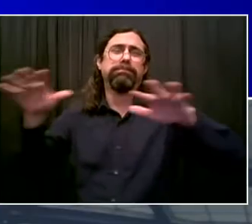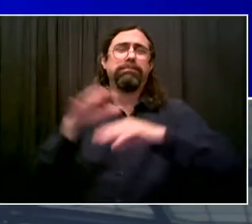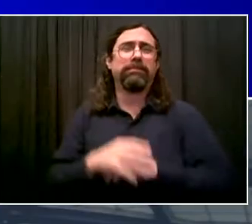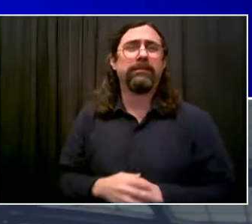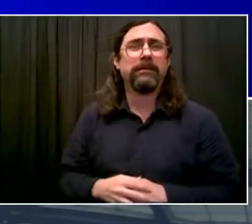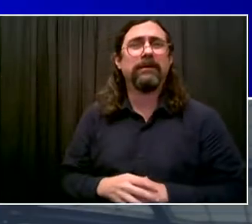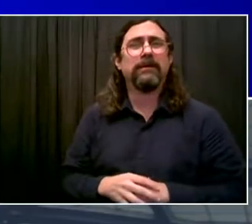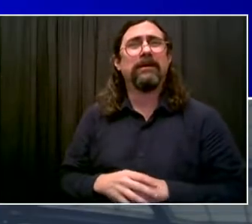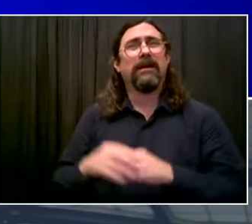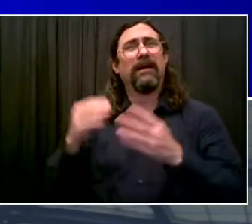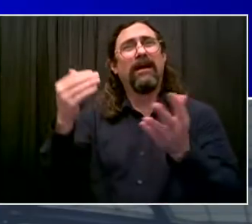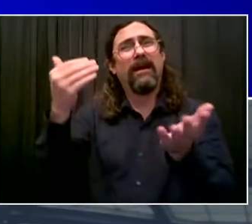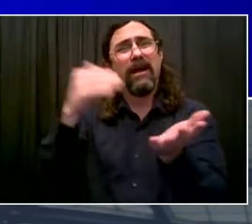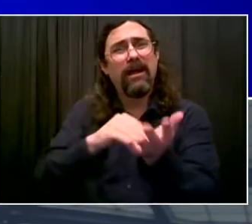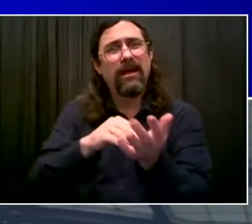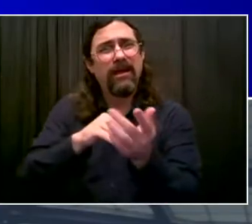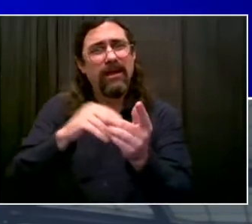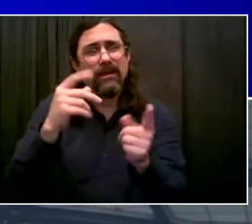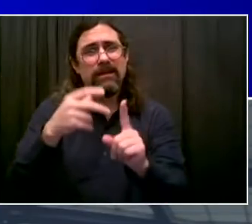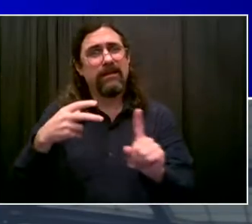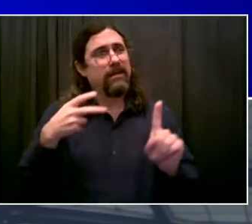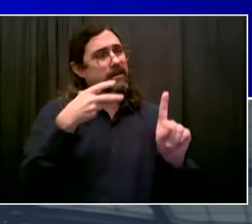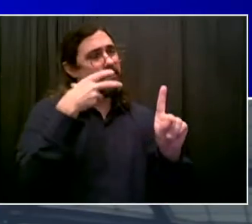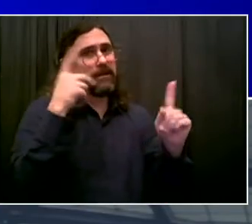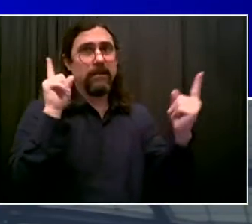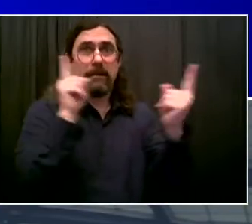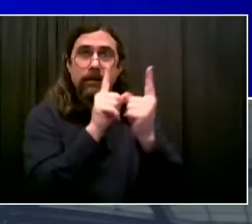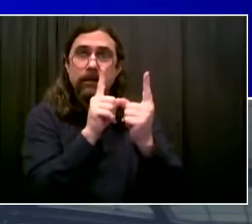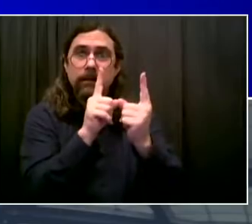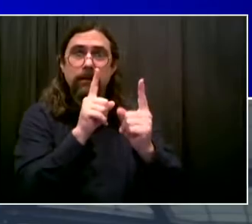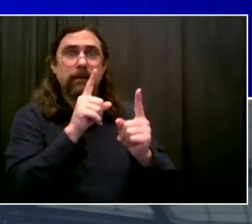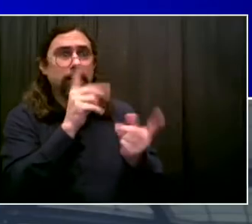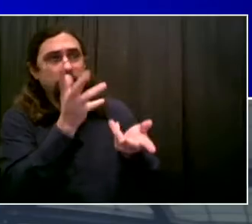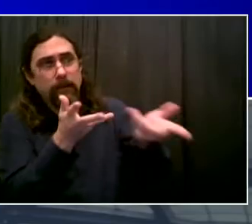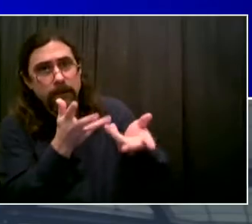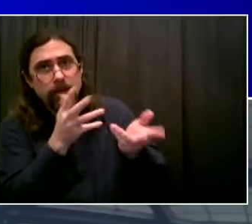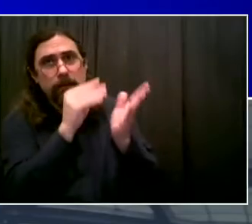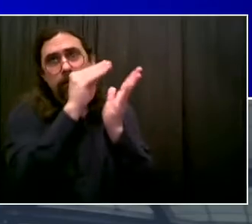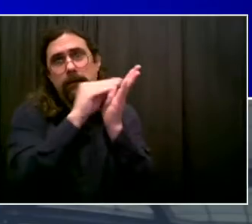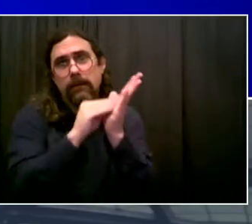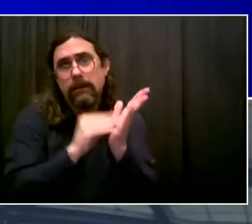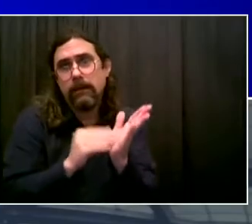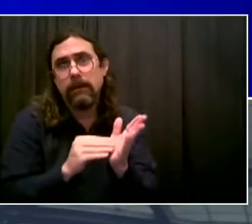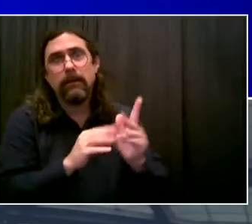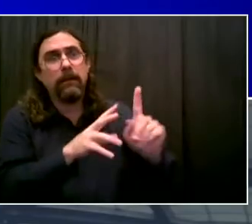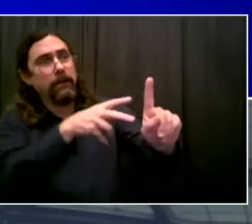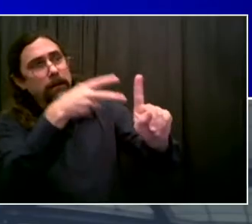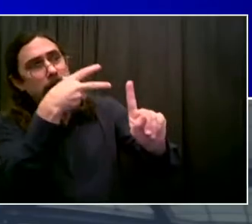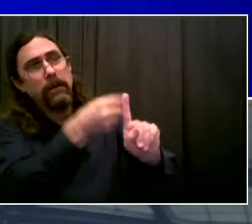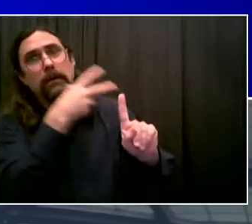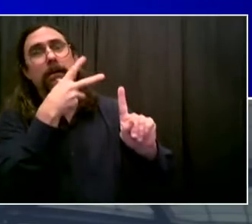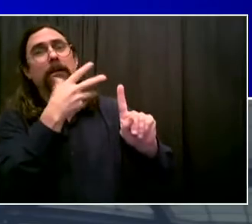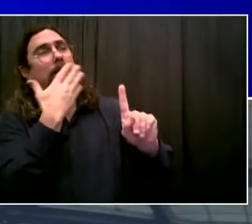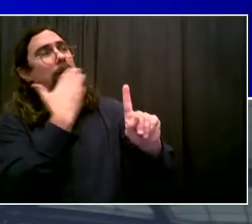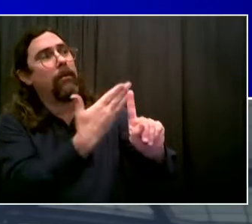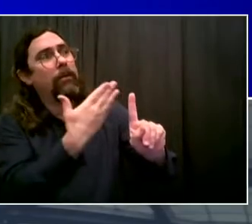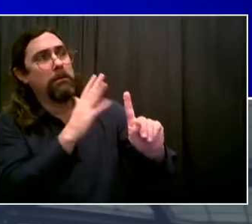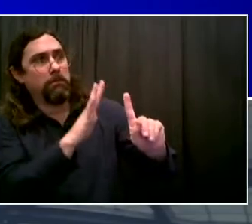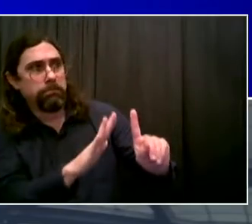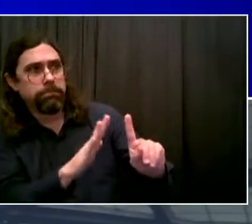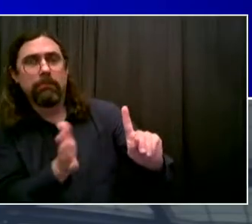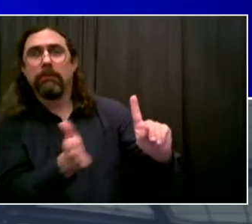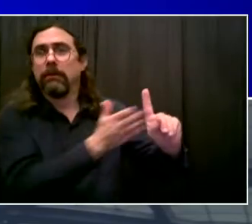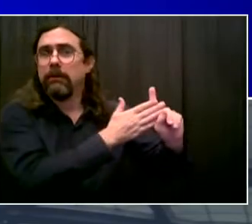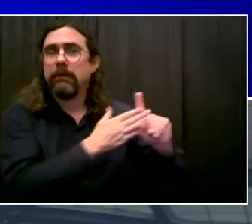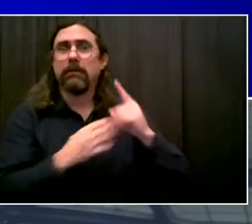months. Now, more than half the population of this city has received the first dose, and we know overwhelmingly folks get a first